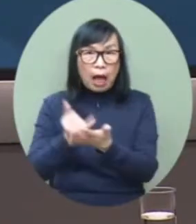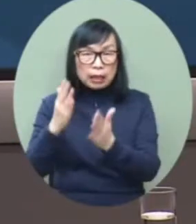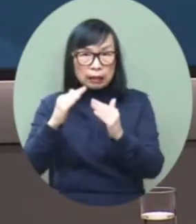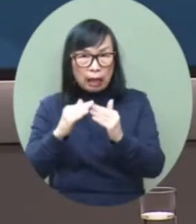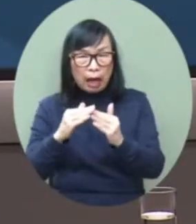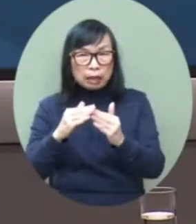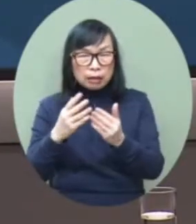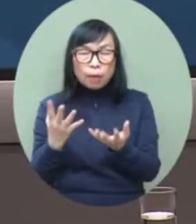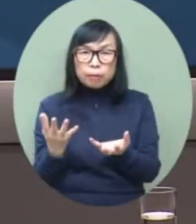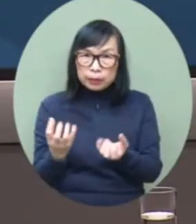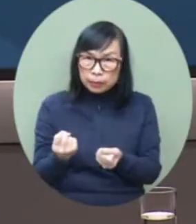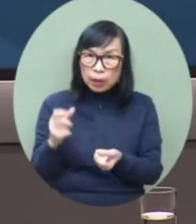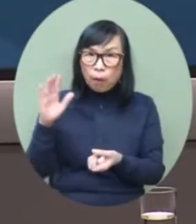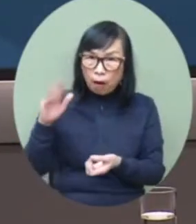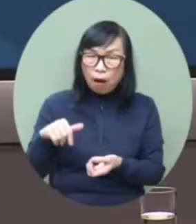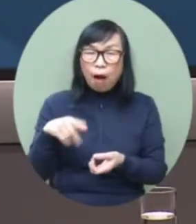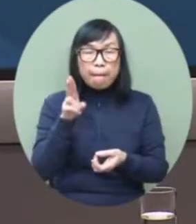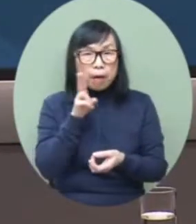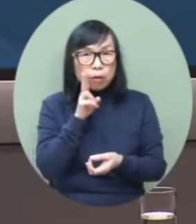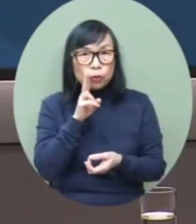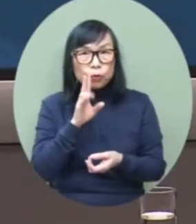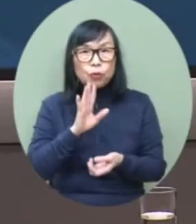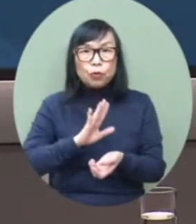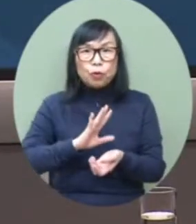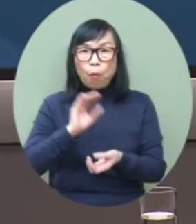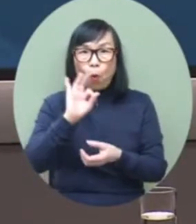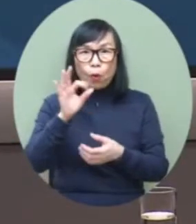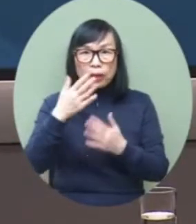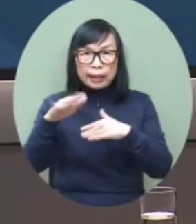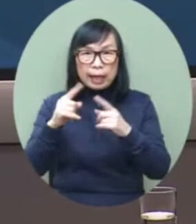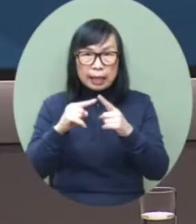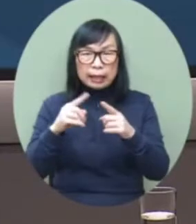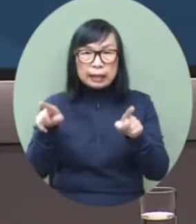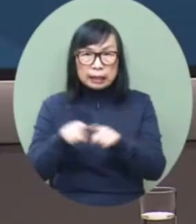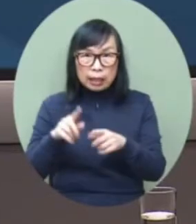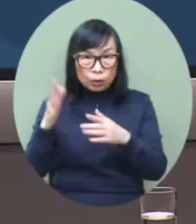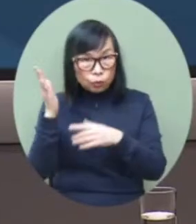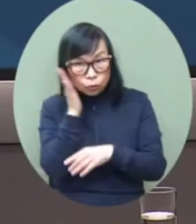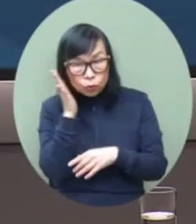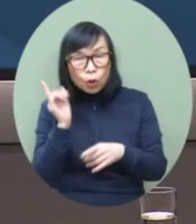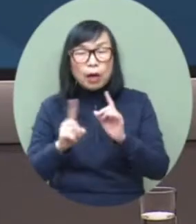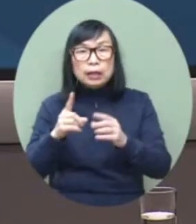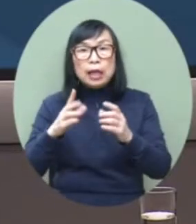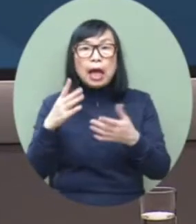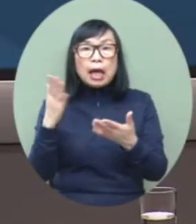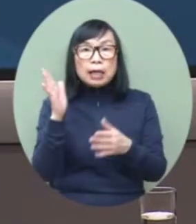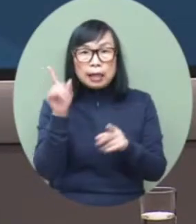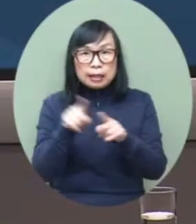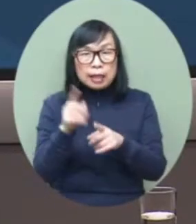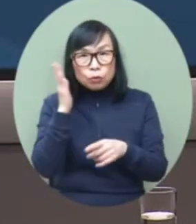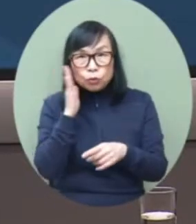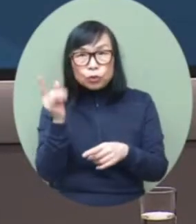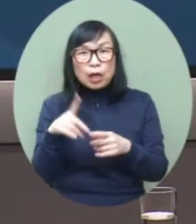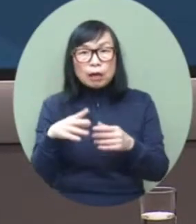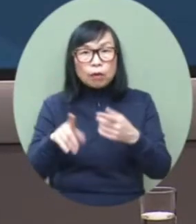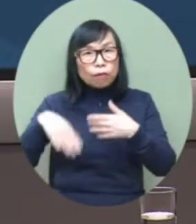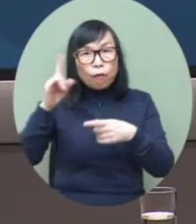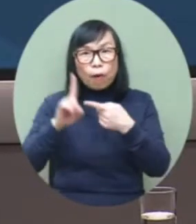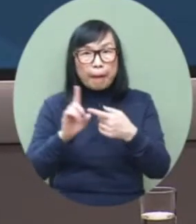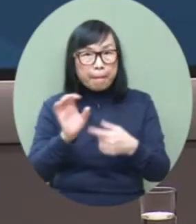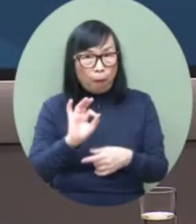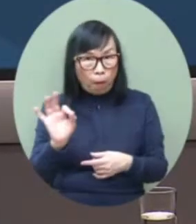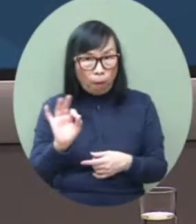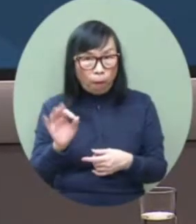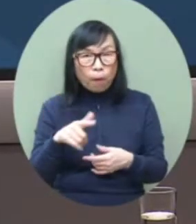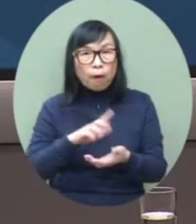Generally speaking, if the home situation allows, like they're not living with anybody or the